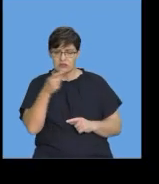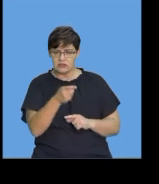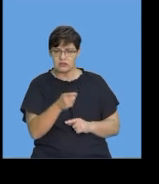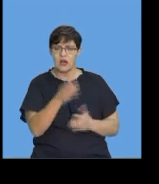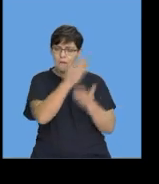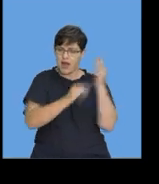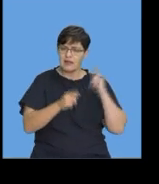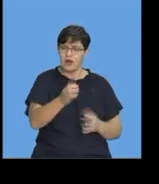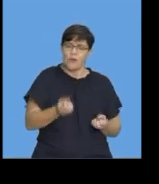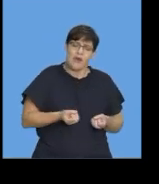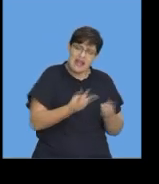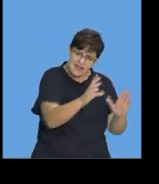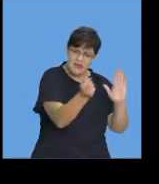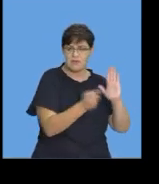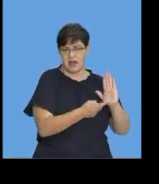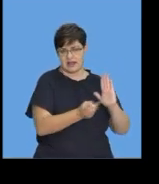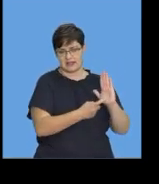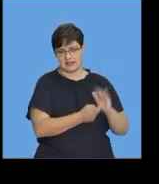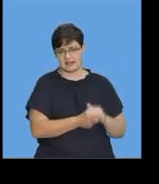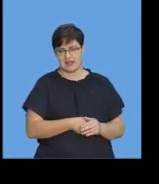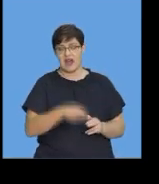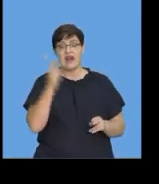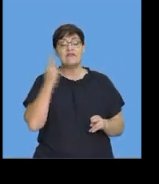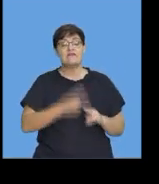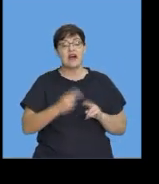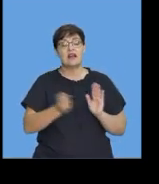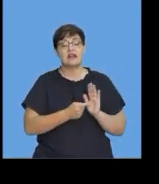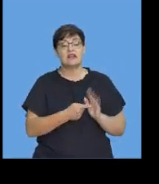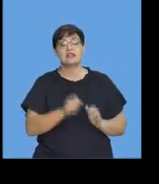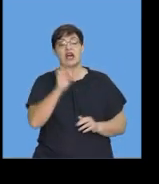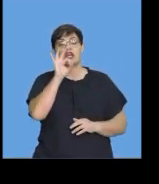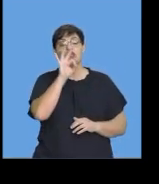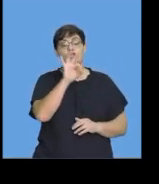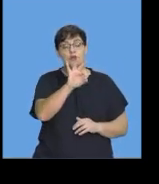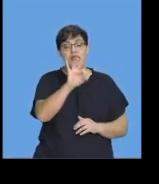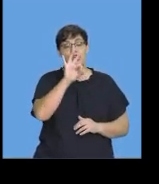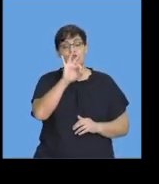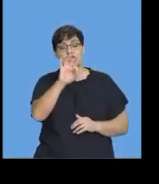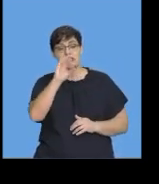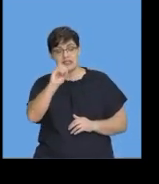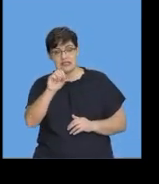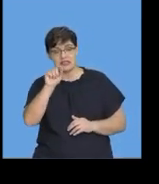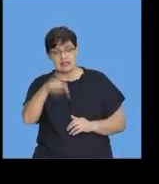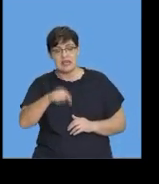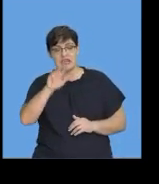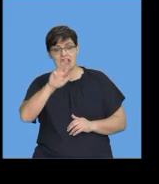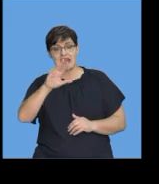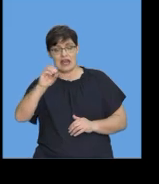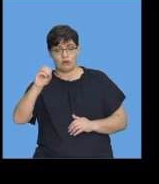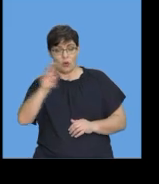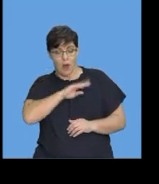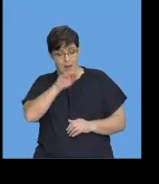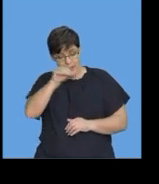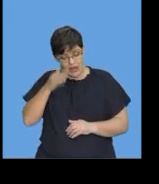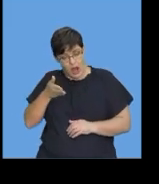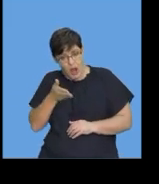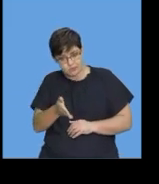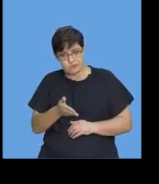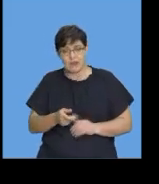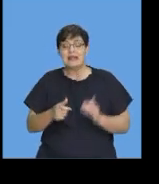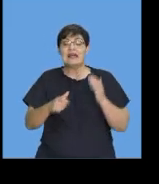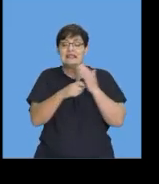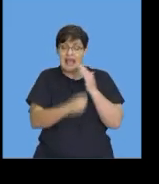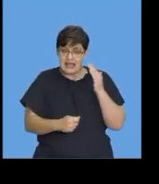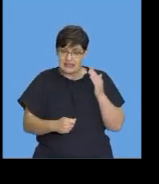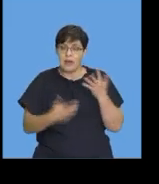of your calculation. Remember, the final answer is 330,900. That's your bank figure. That's the amount of